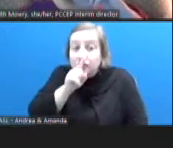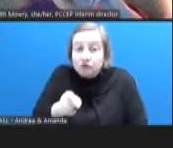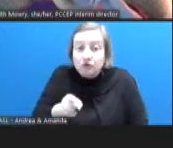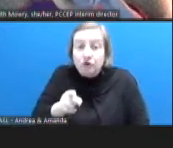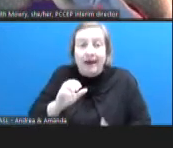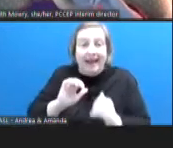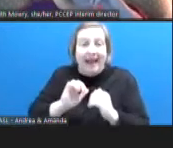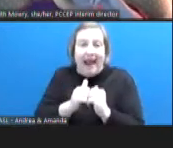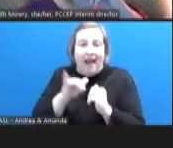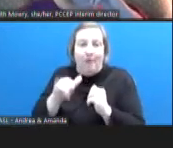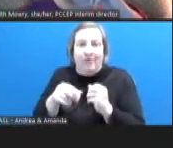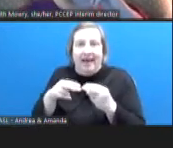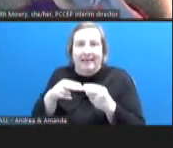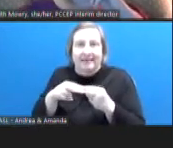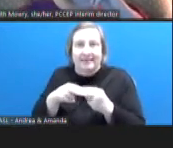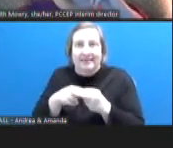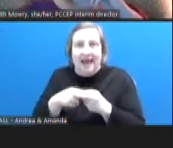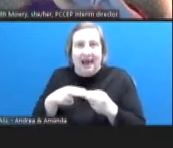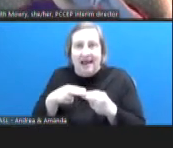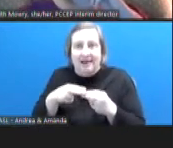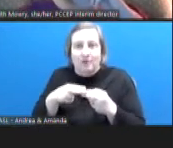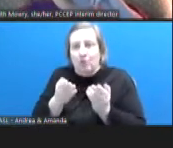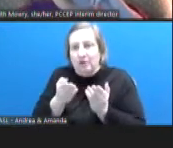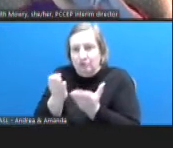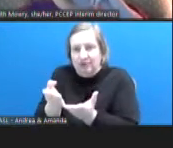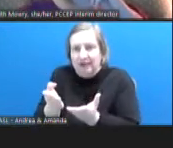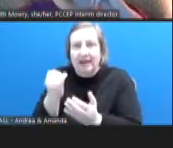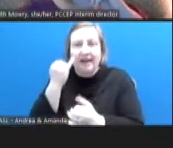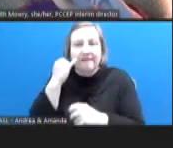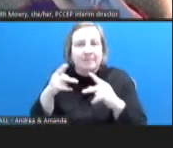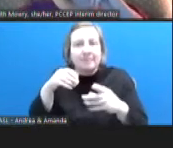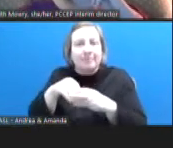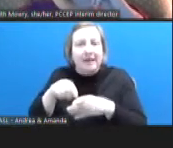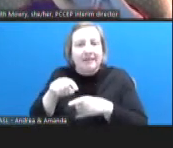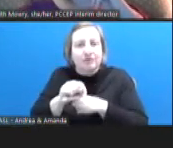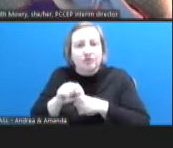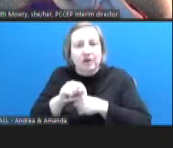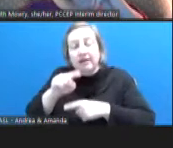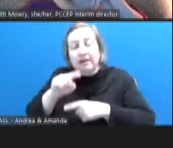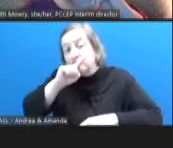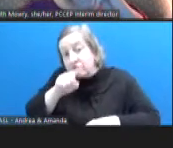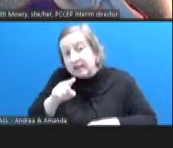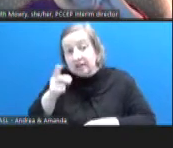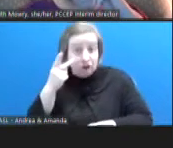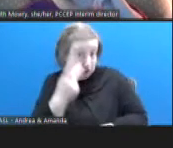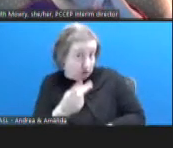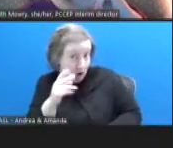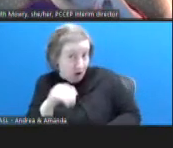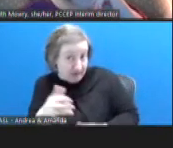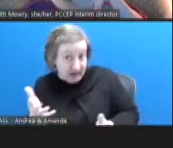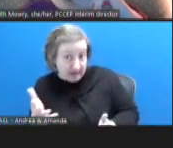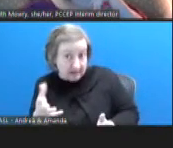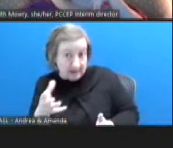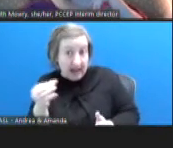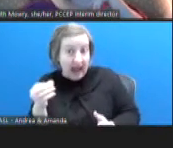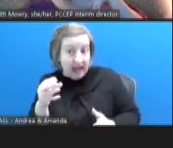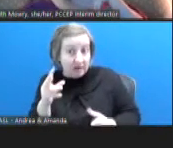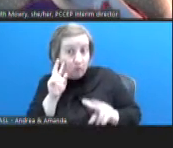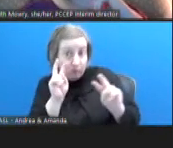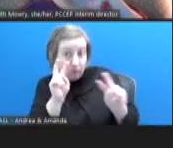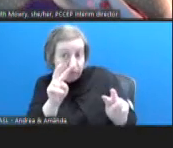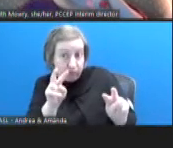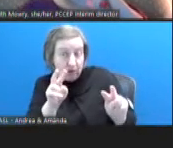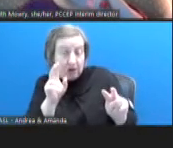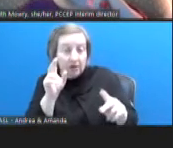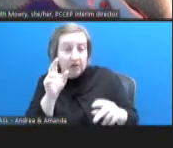how that slide was presented, if people in that training actually saw it and consumed it, whether